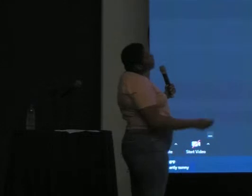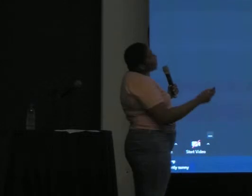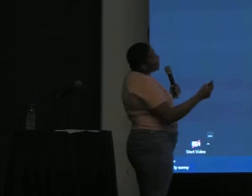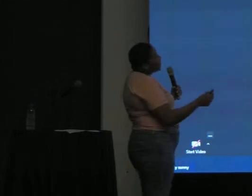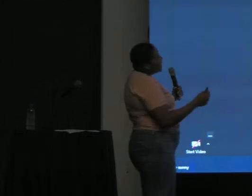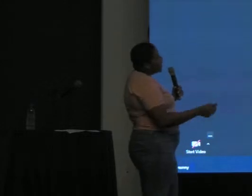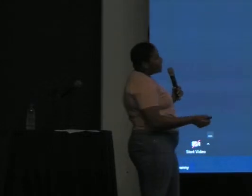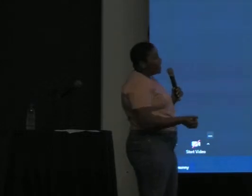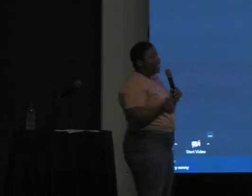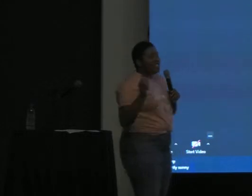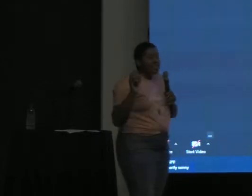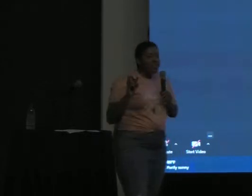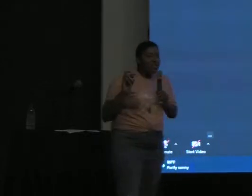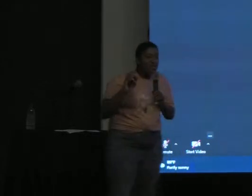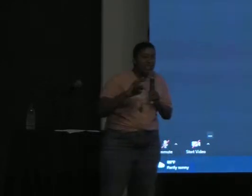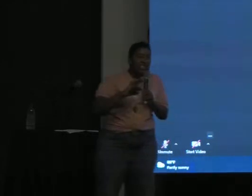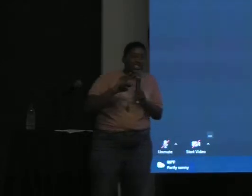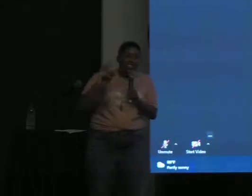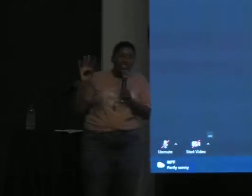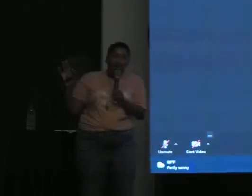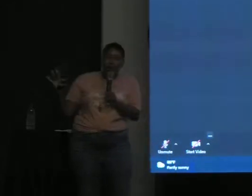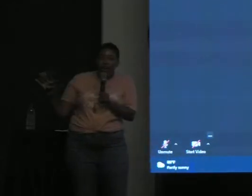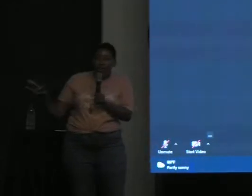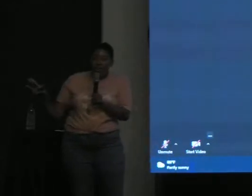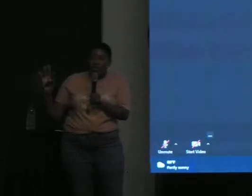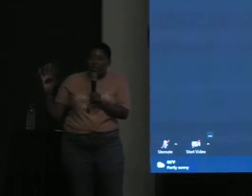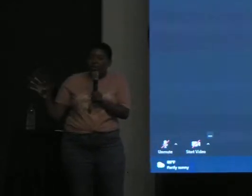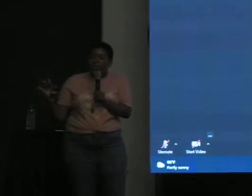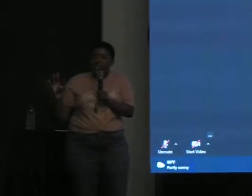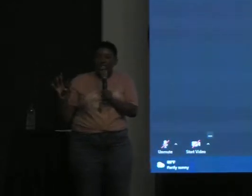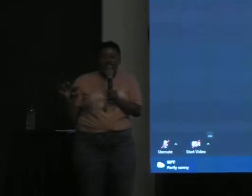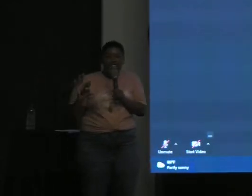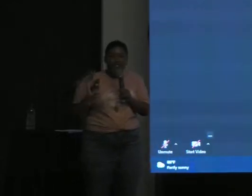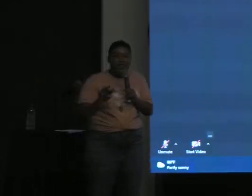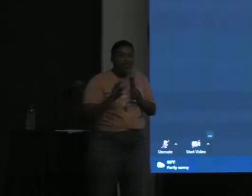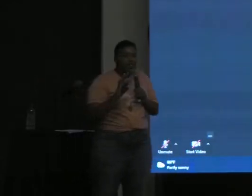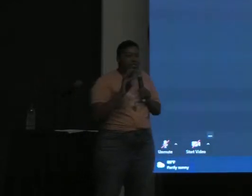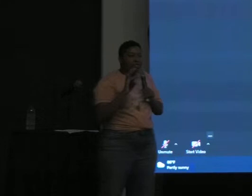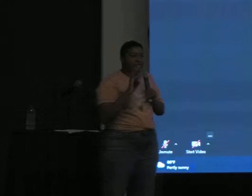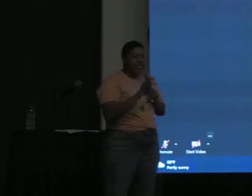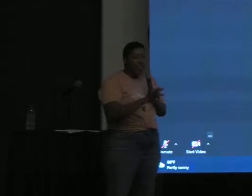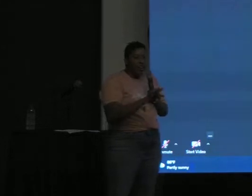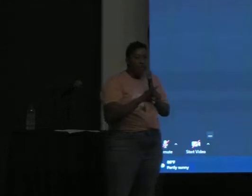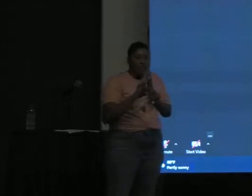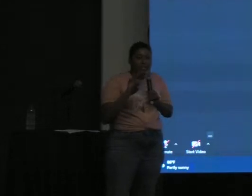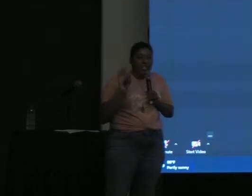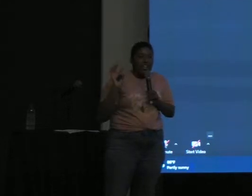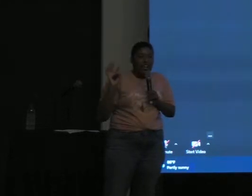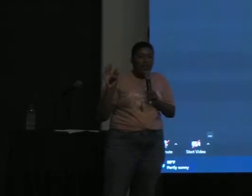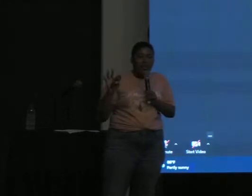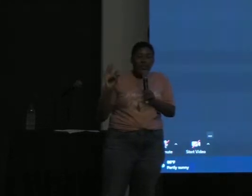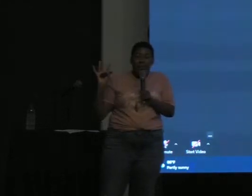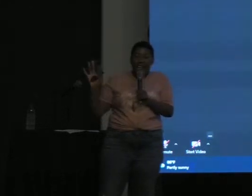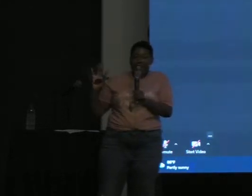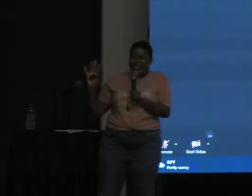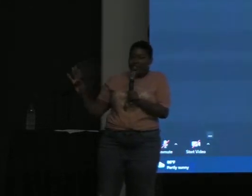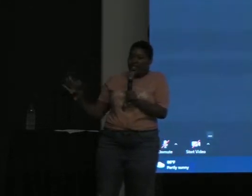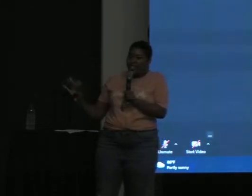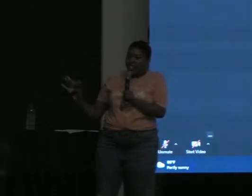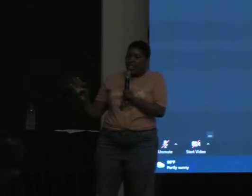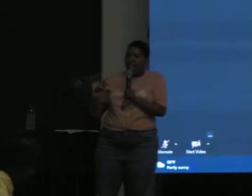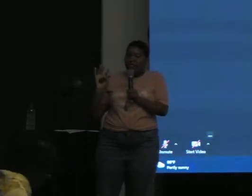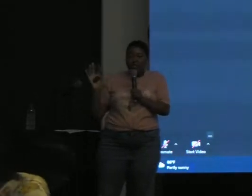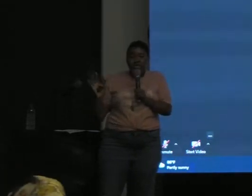also have Nicole Young. So there was a really dope article floating around the internet. I don't know if y'all saw it, but it was about the